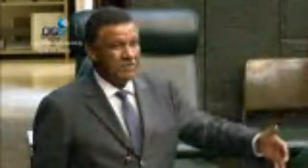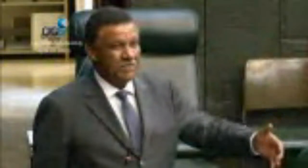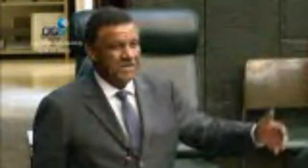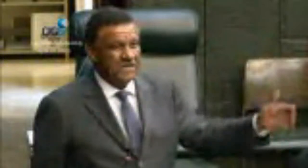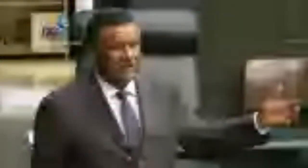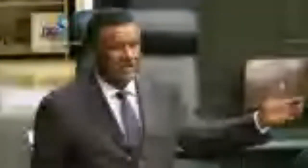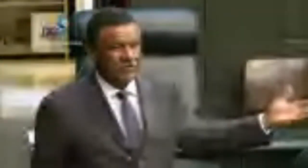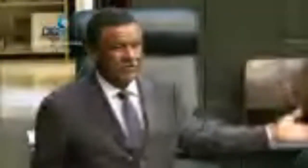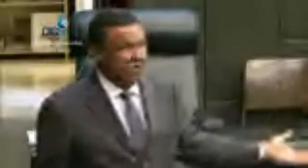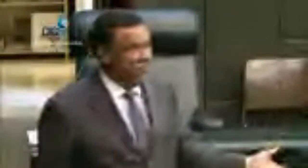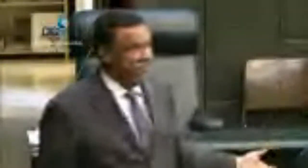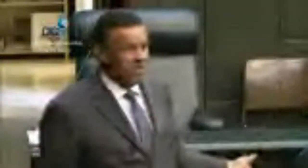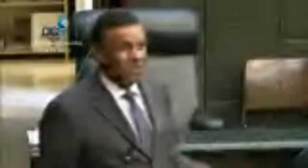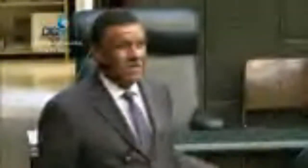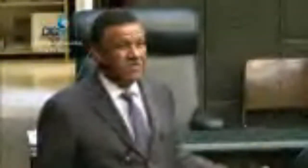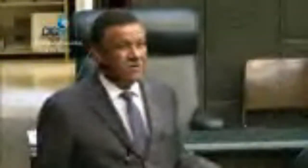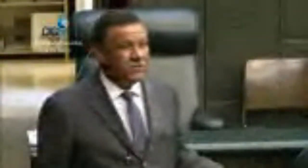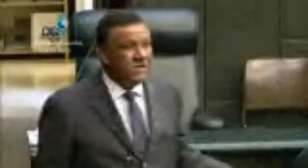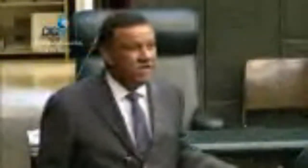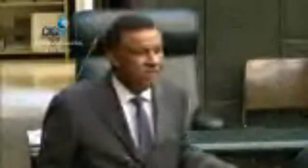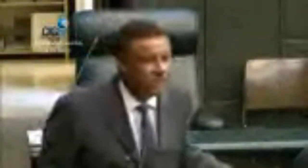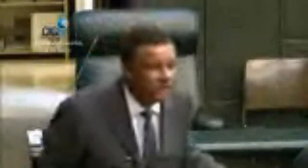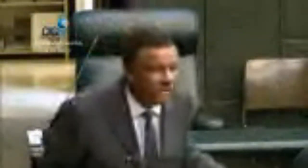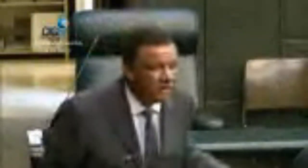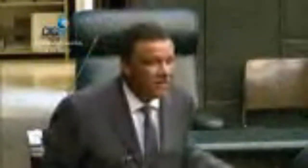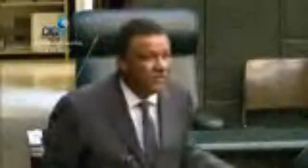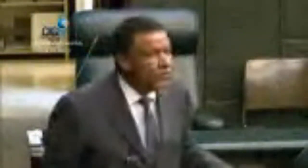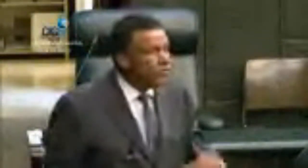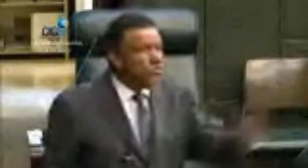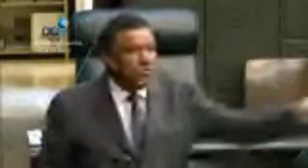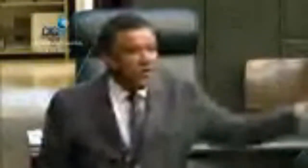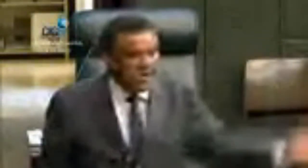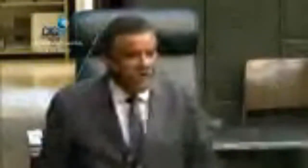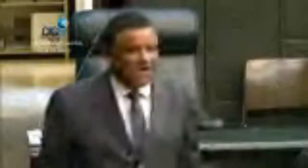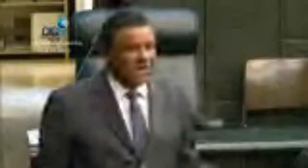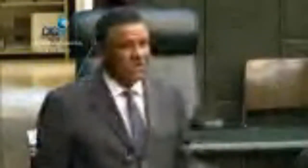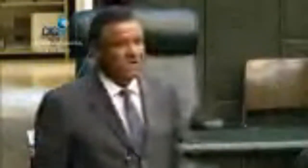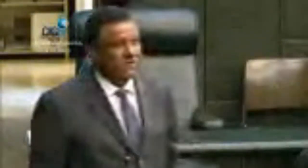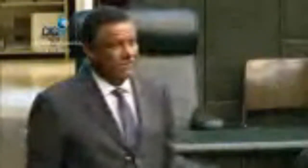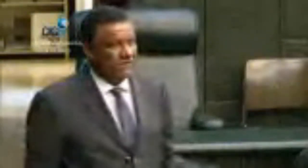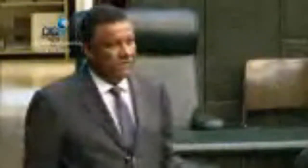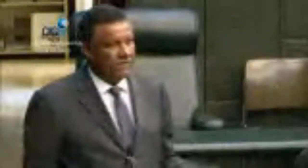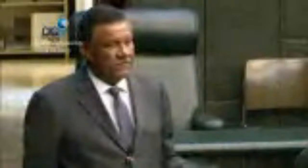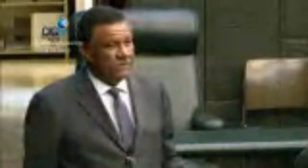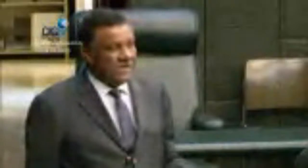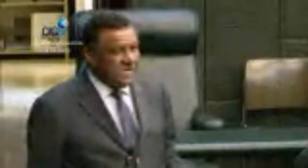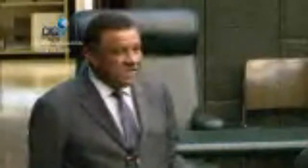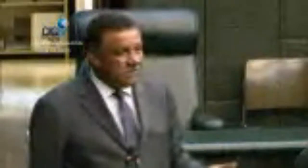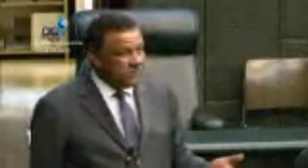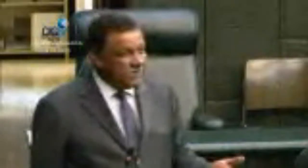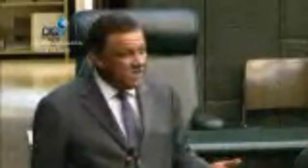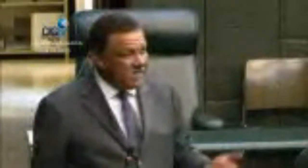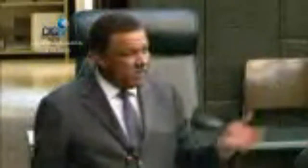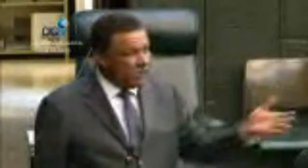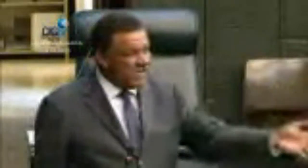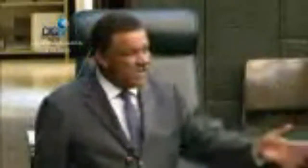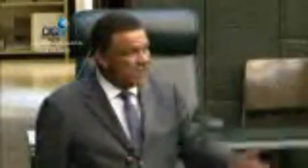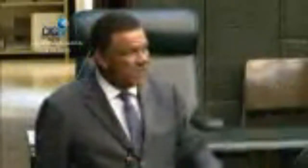there? You'll never get it. We need to be innovative,